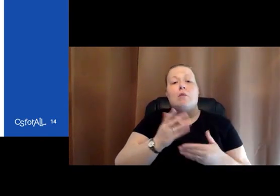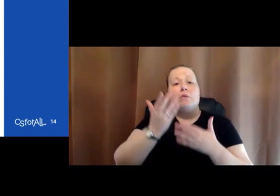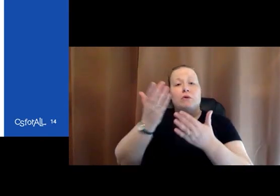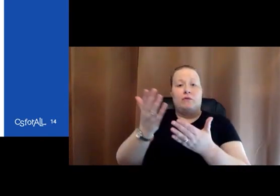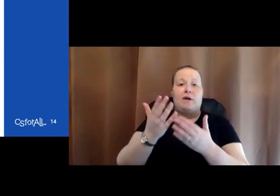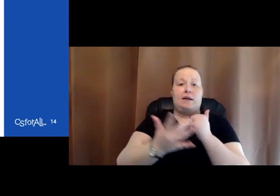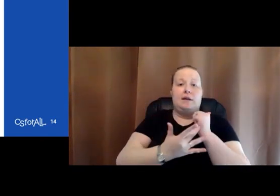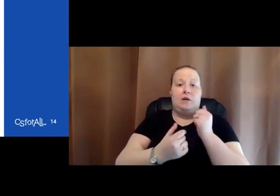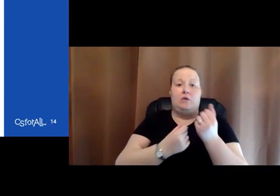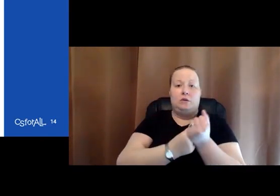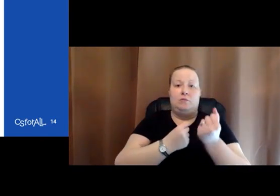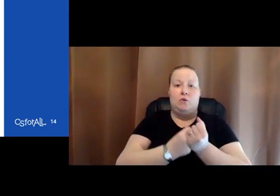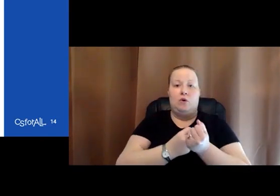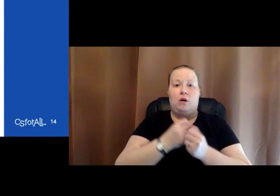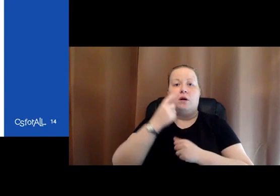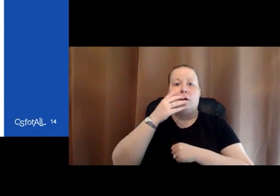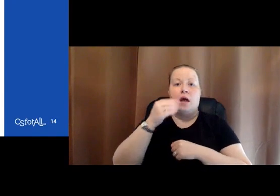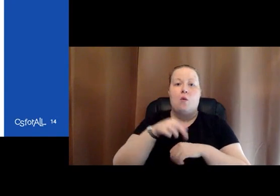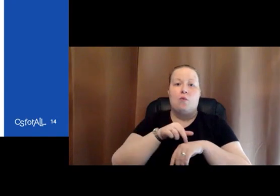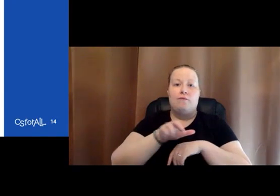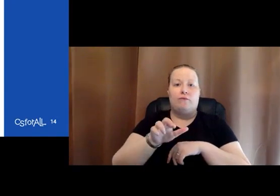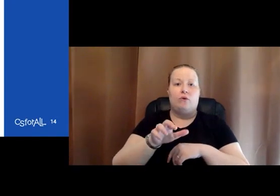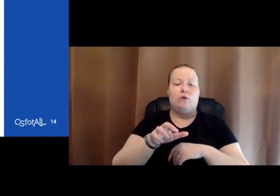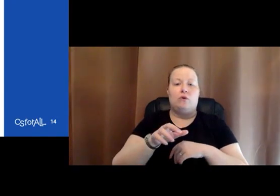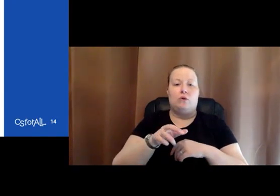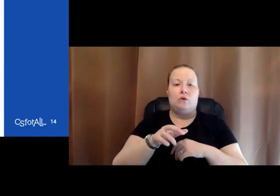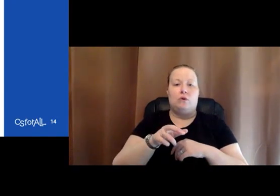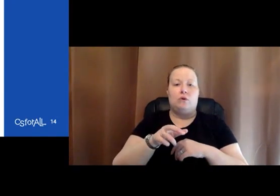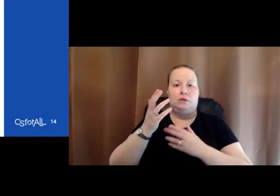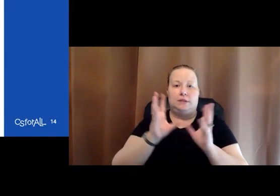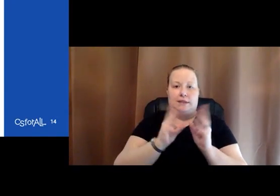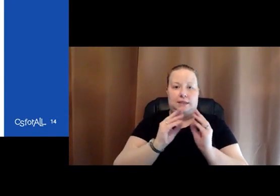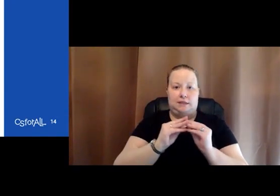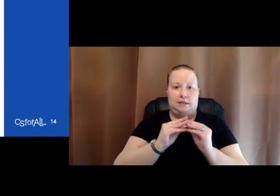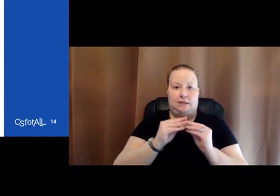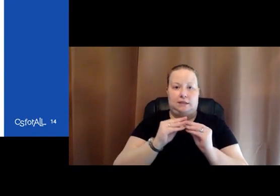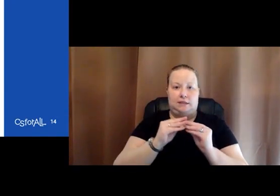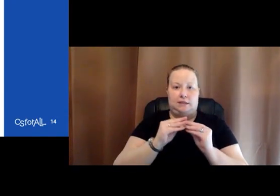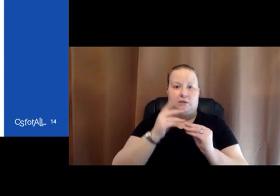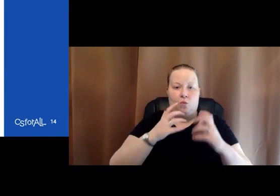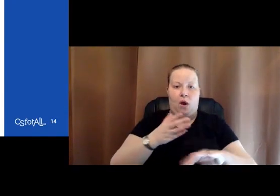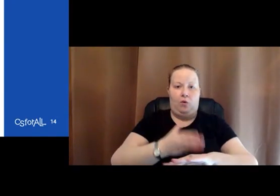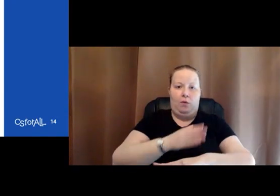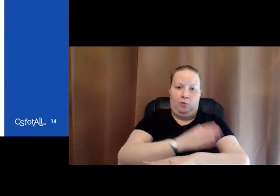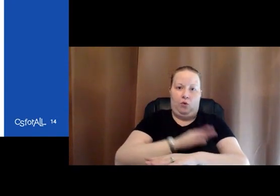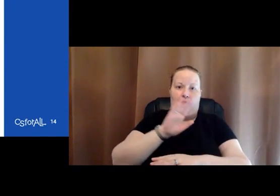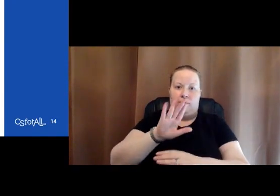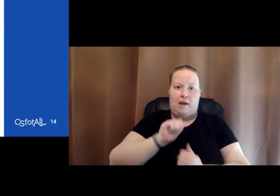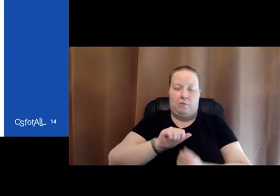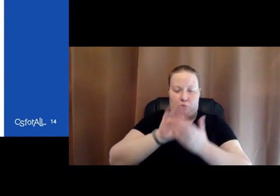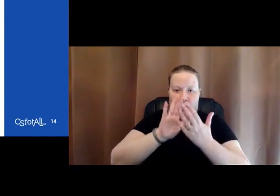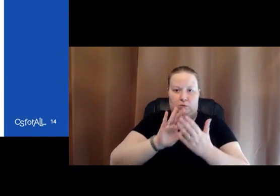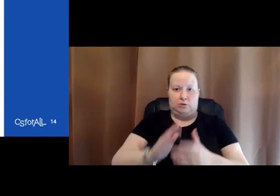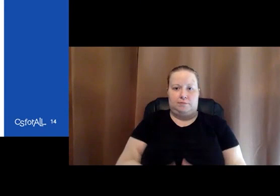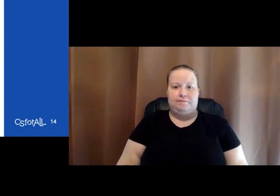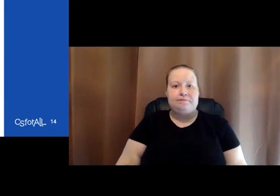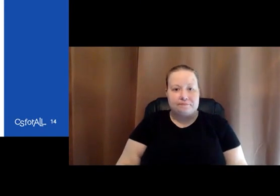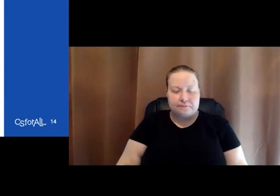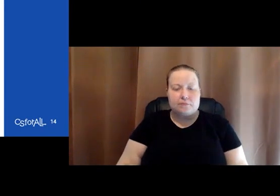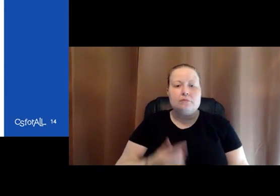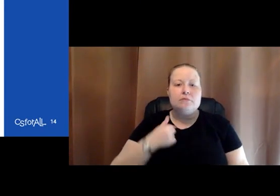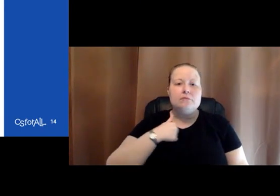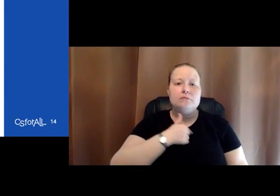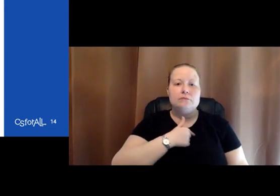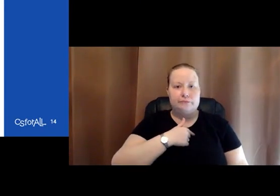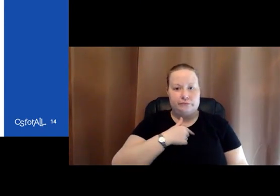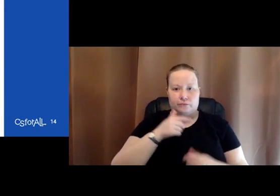referral services for organizations seeking to improve accessibility of their programs and products and approaches. So